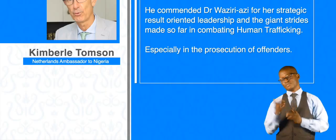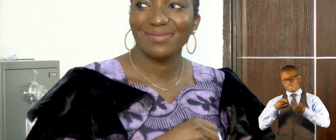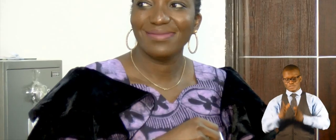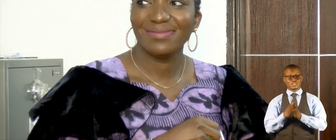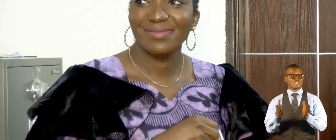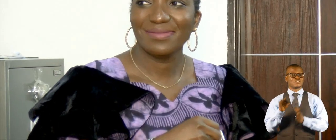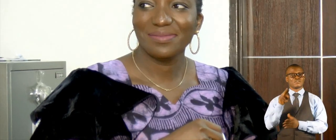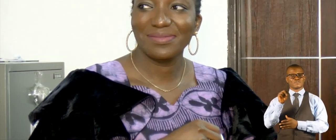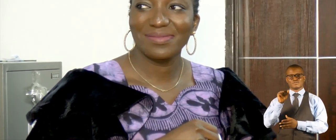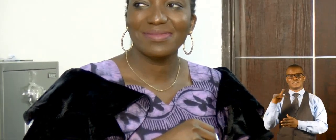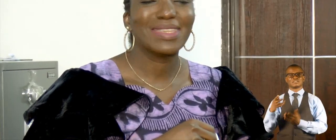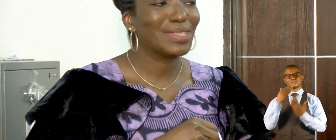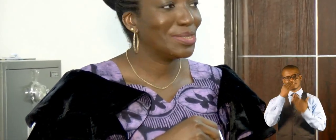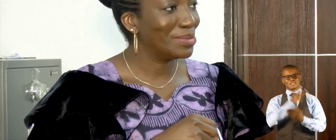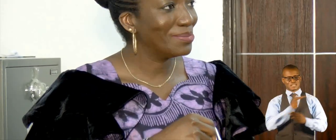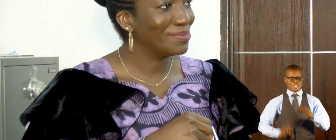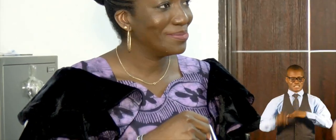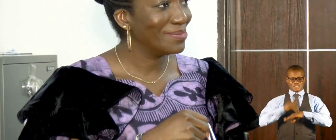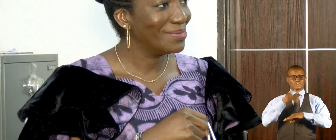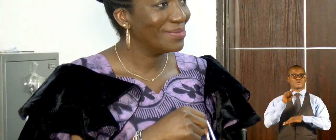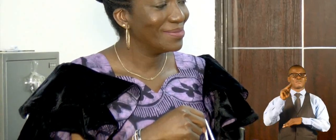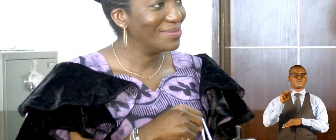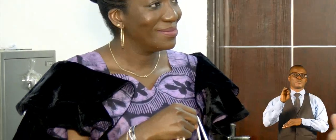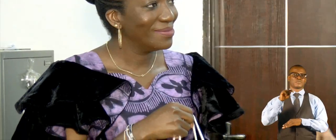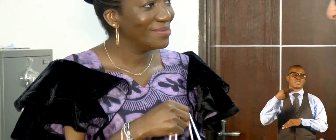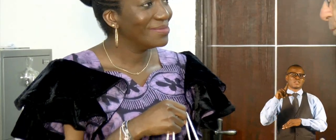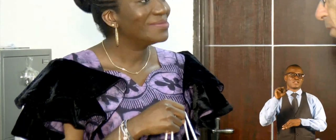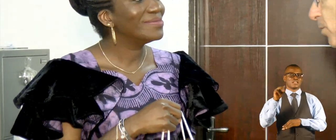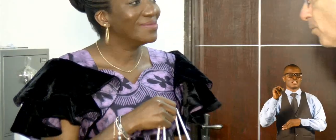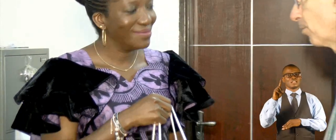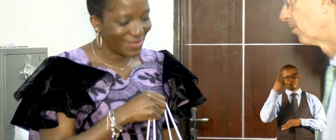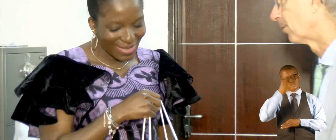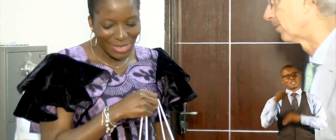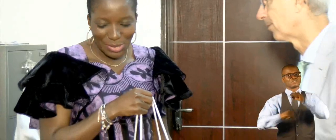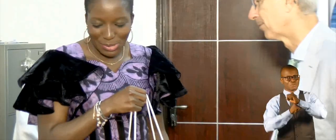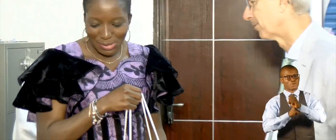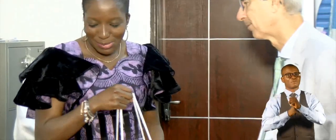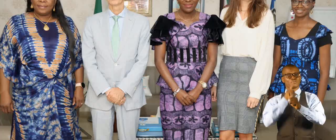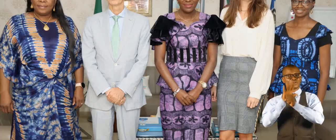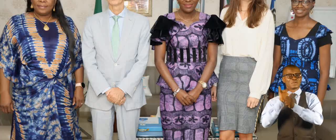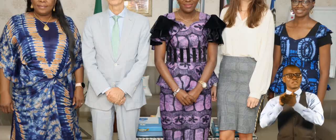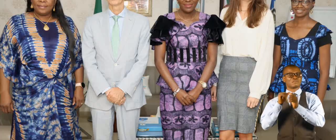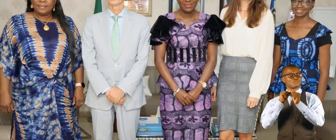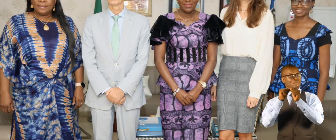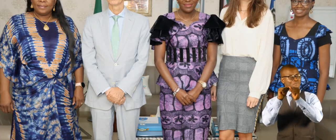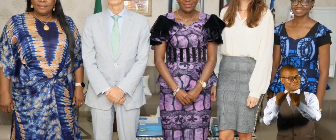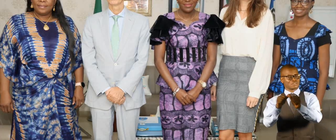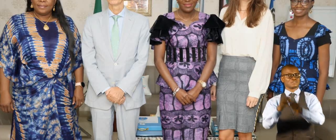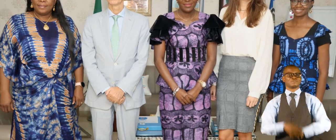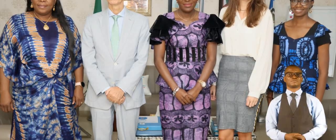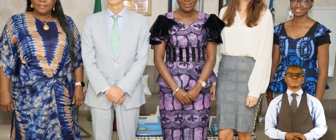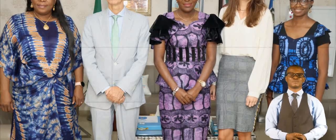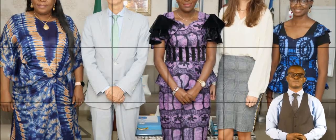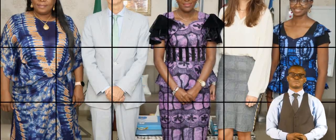offenders. The Director General of NAPTIP thanked the Kingdom of Netherlands for their support and reiterated that the agency won't relent in ensuring the fulfillment